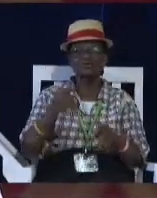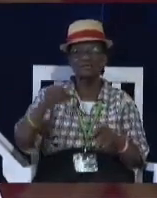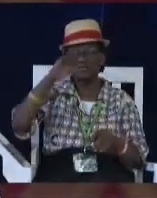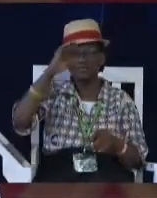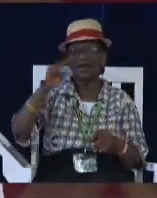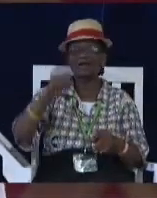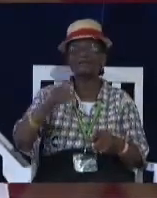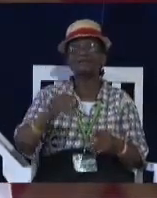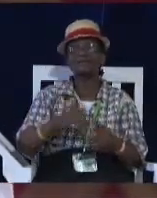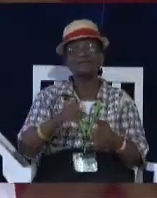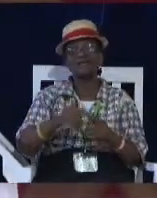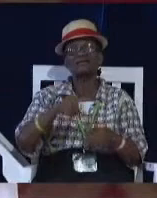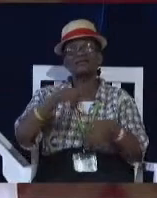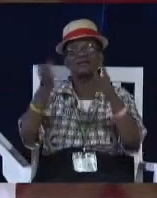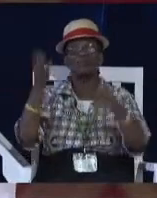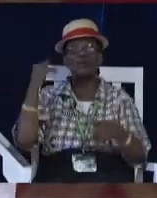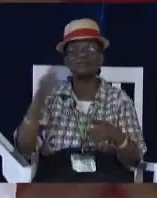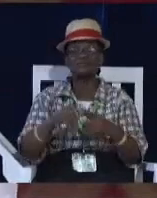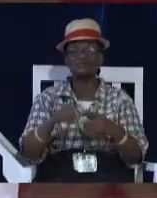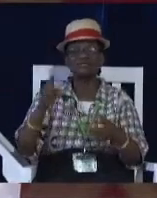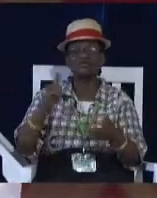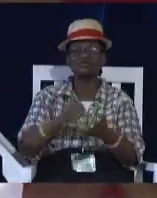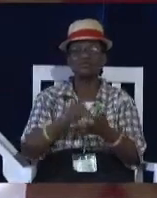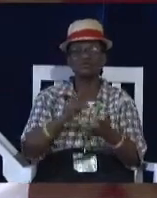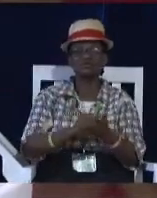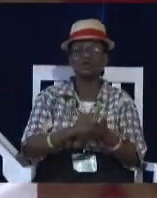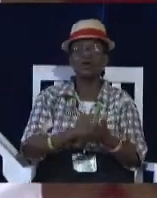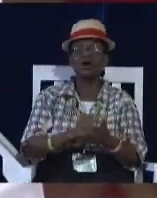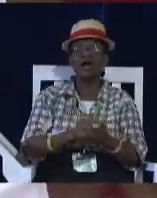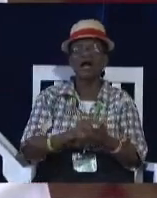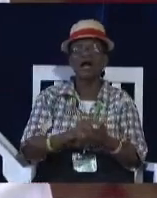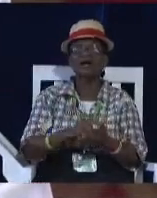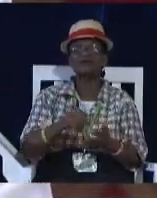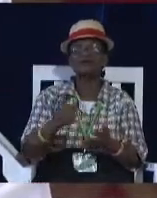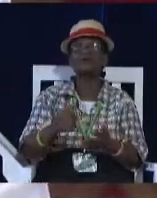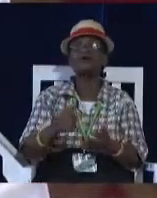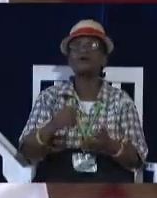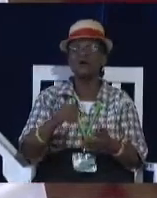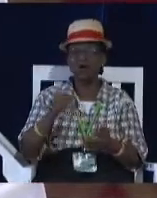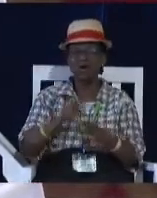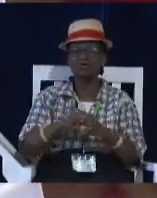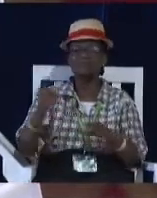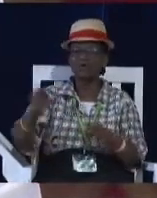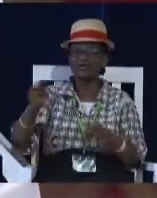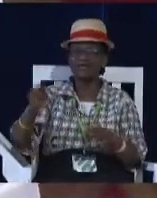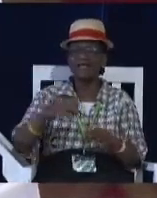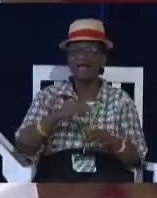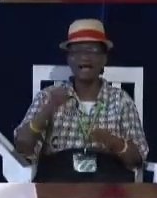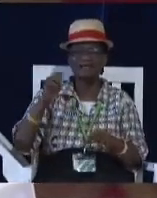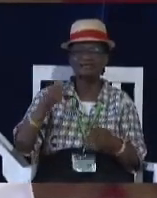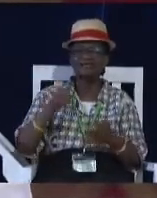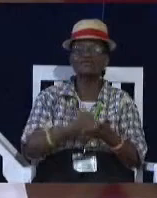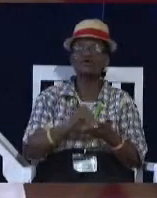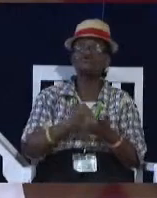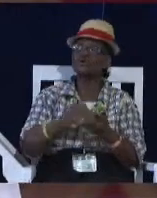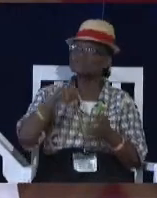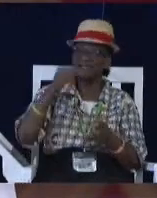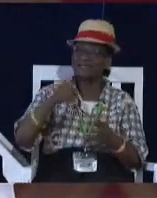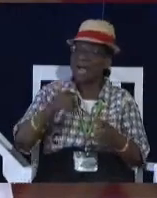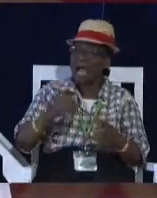Monday. And the doctor said, I can't believe you are the one. Because now there are